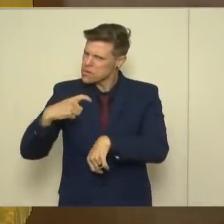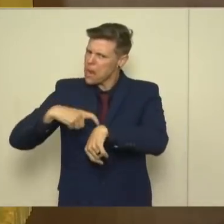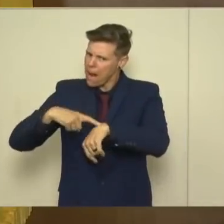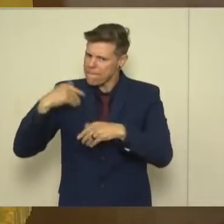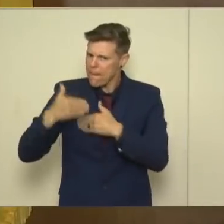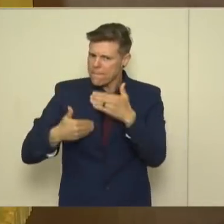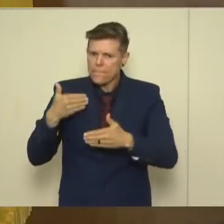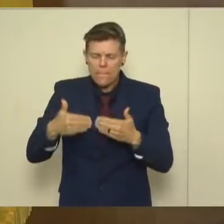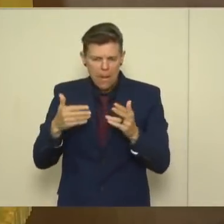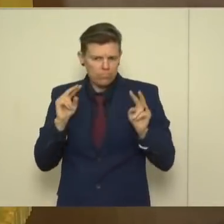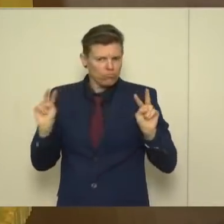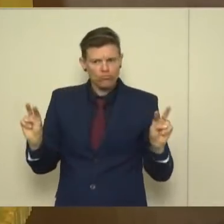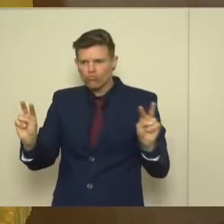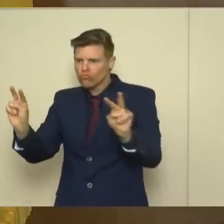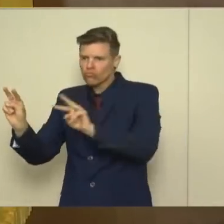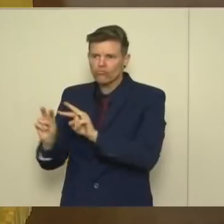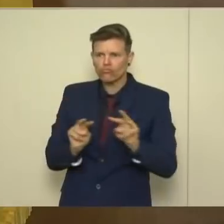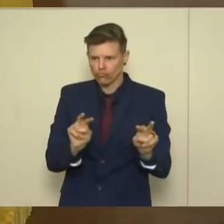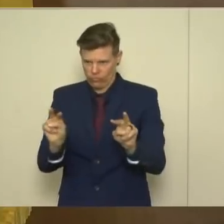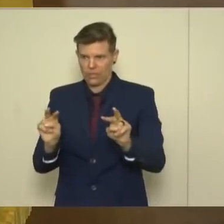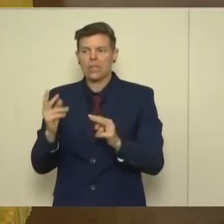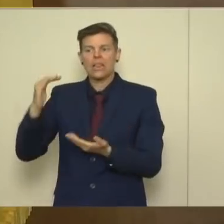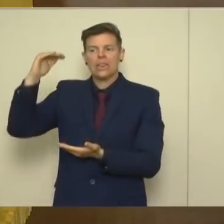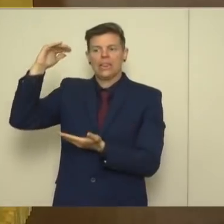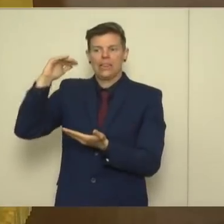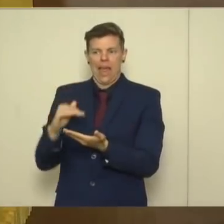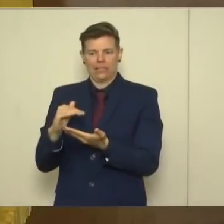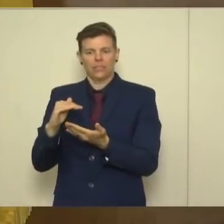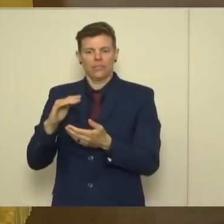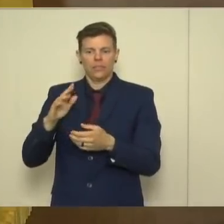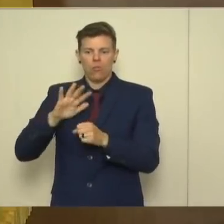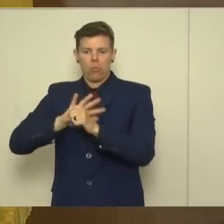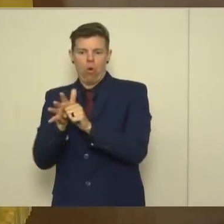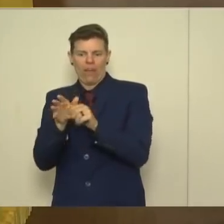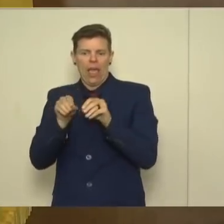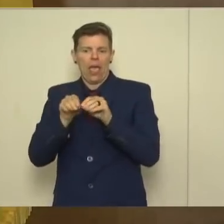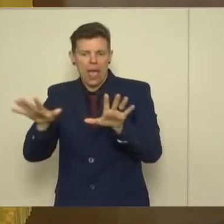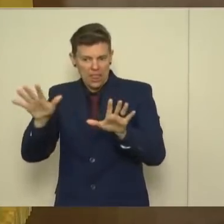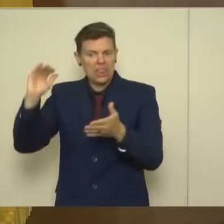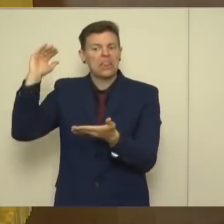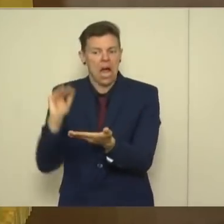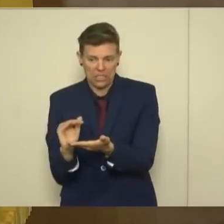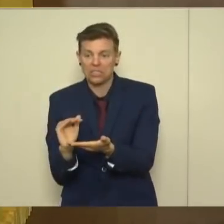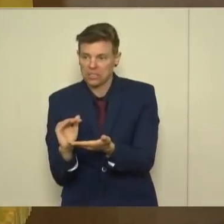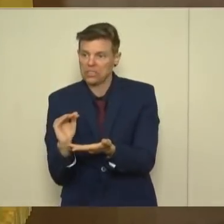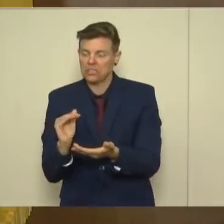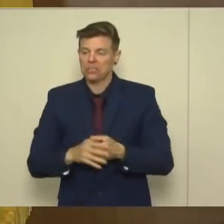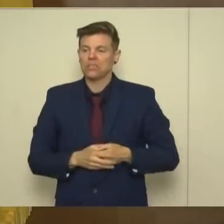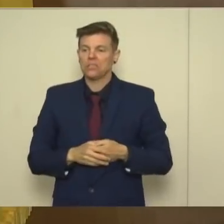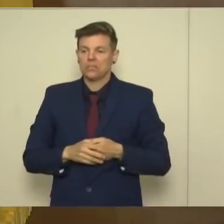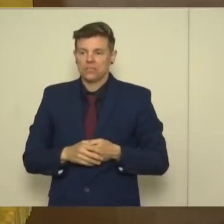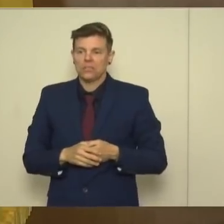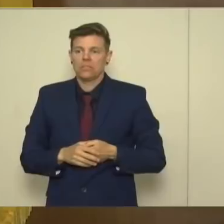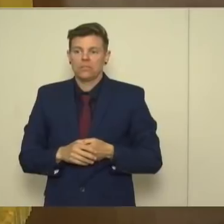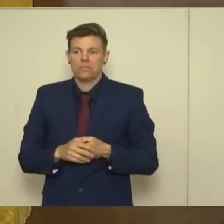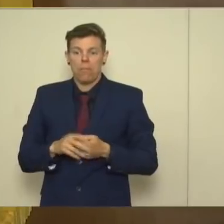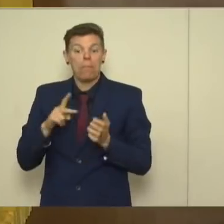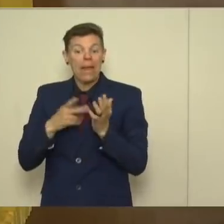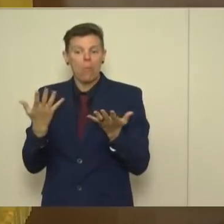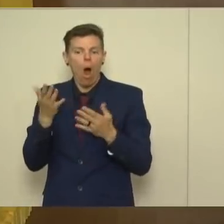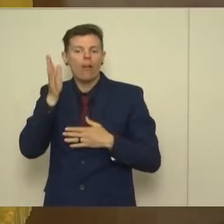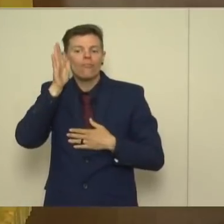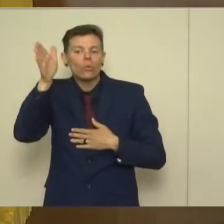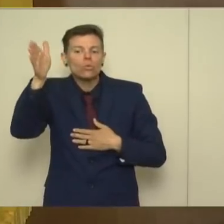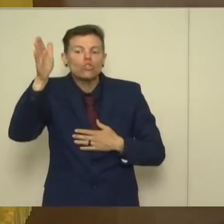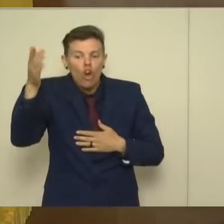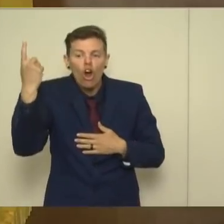the positivity rates are in the state, the better the outcomes are going to be at all of our